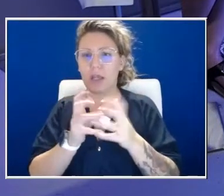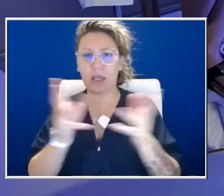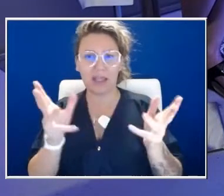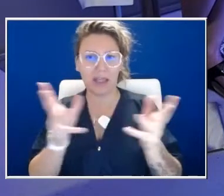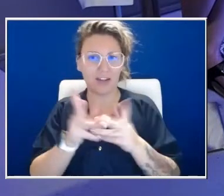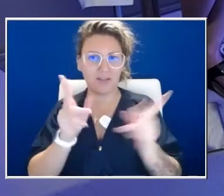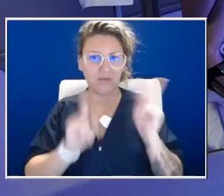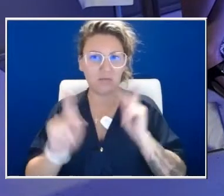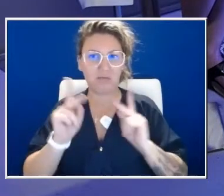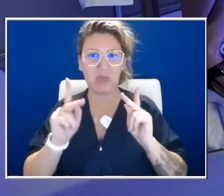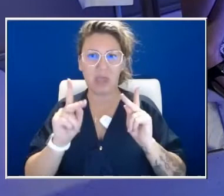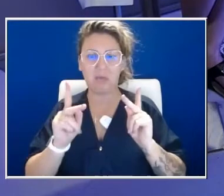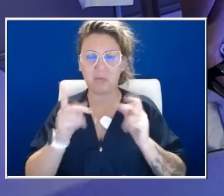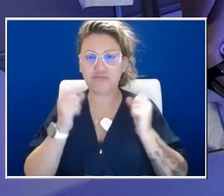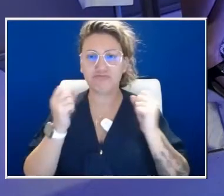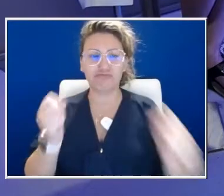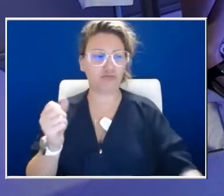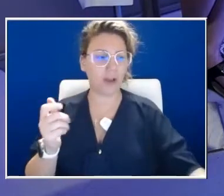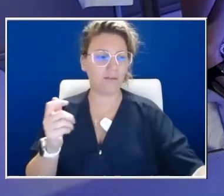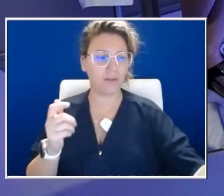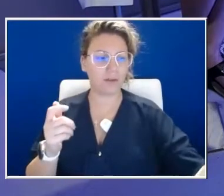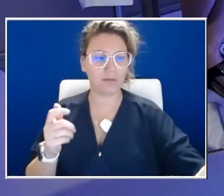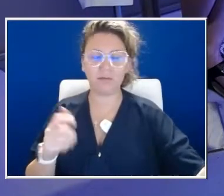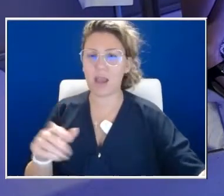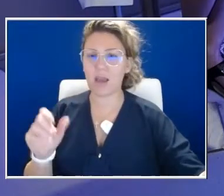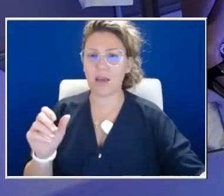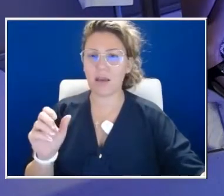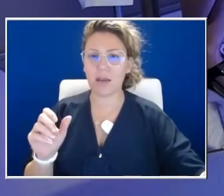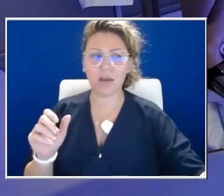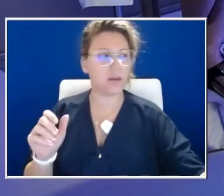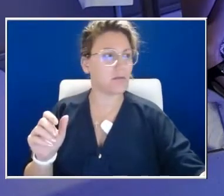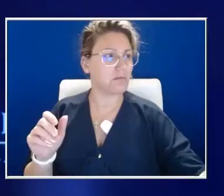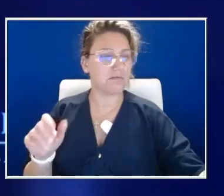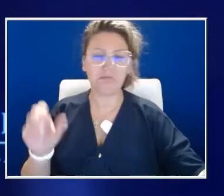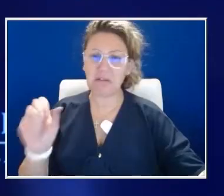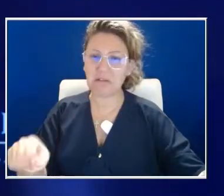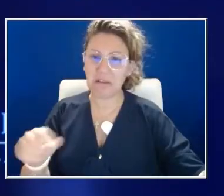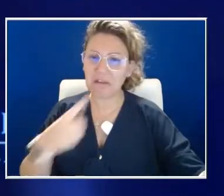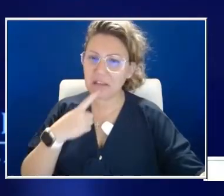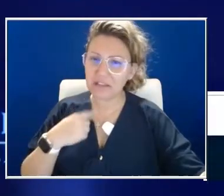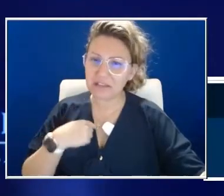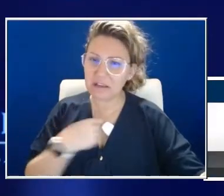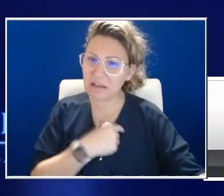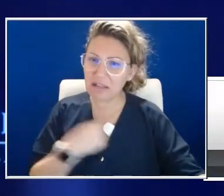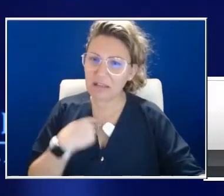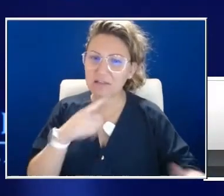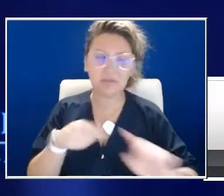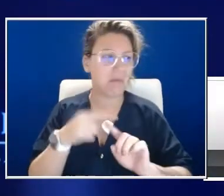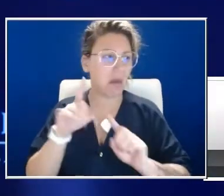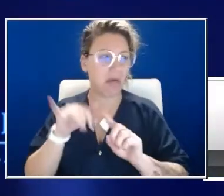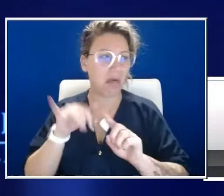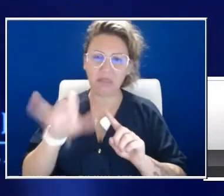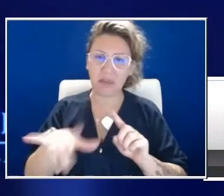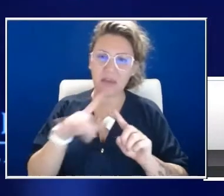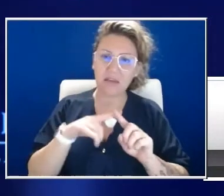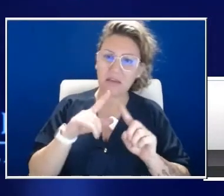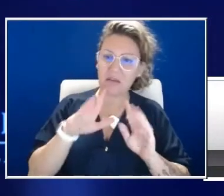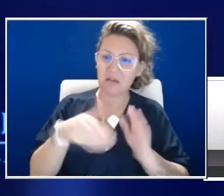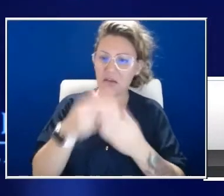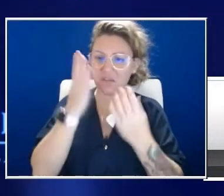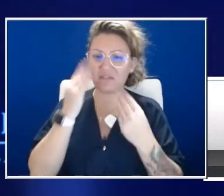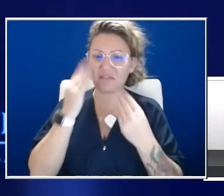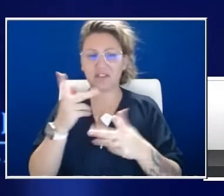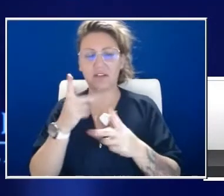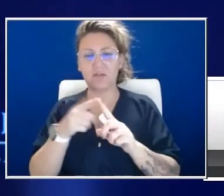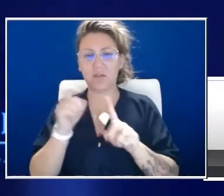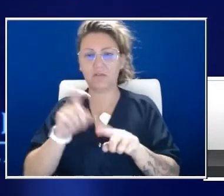roads. What can you tell us about that if you do know? So unfortunately, I do not know. All of my data that I get comes from our calls that come through